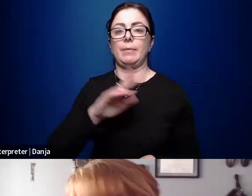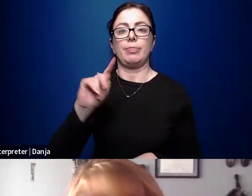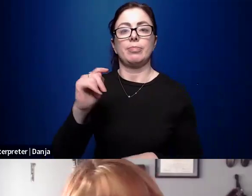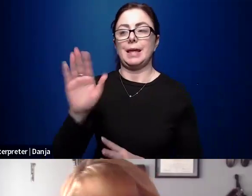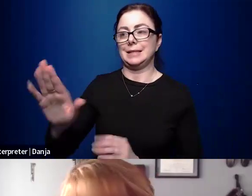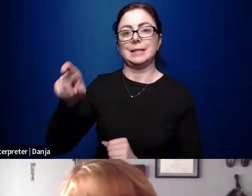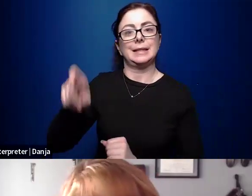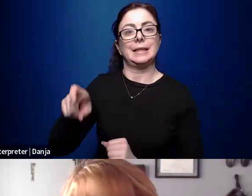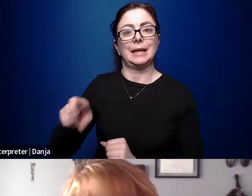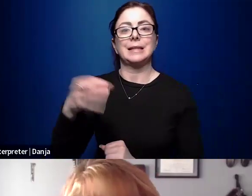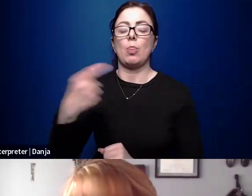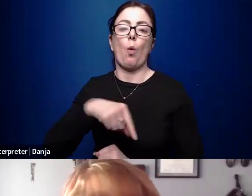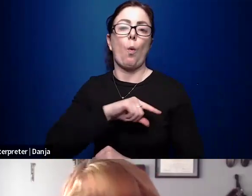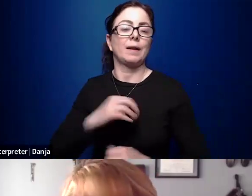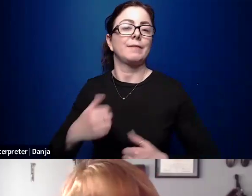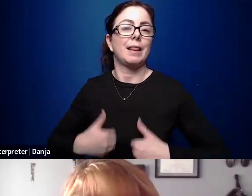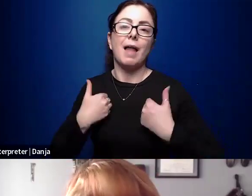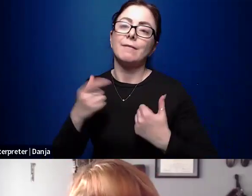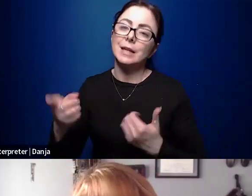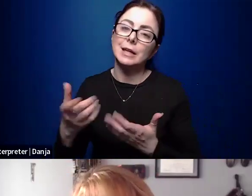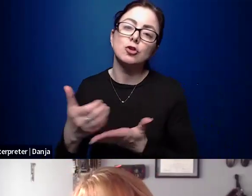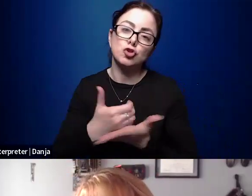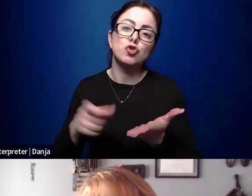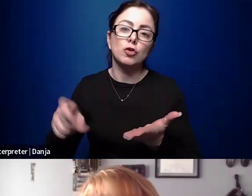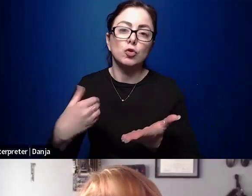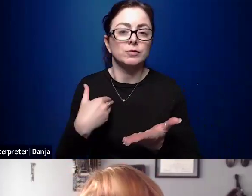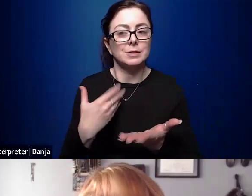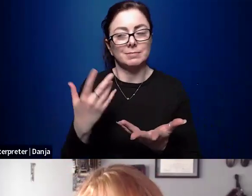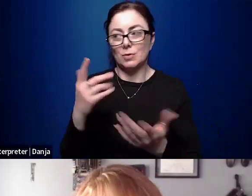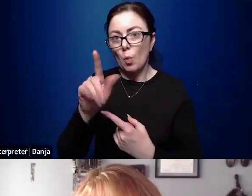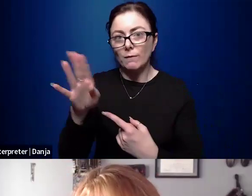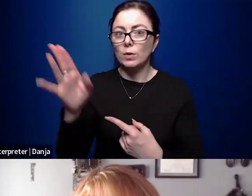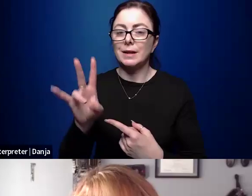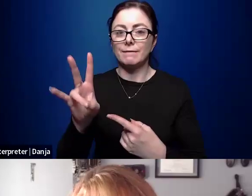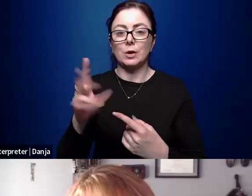without additional 24/7 care. It just is not possible.